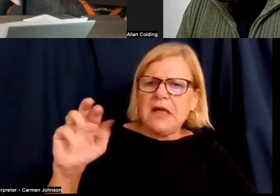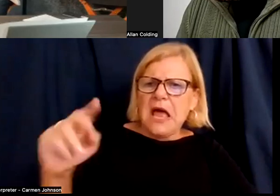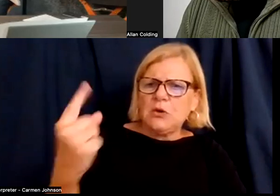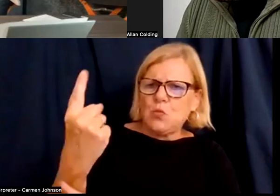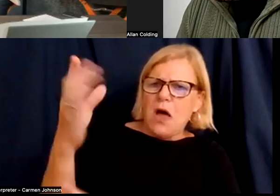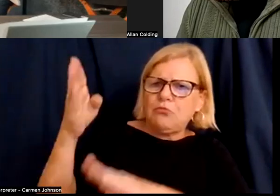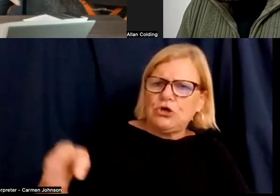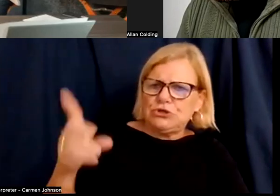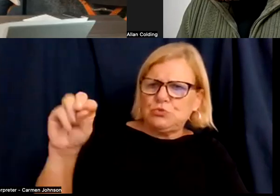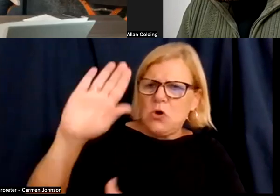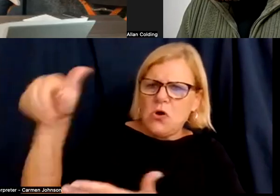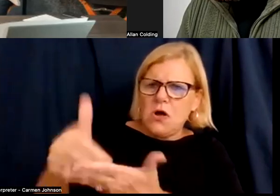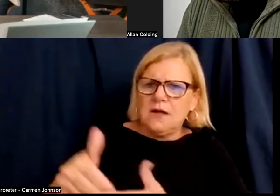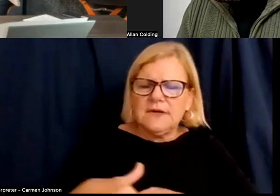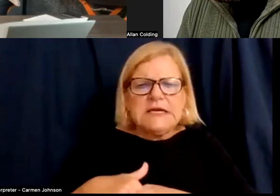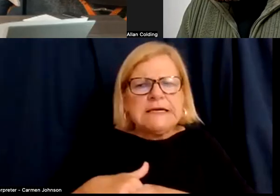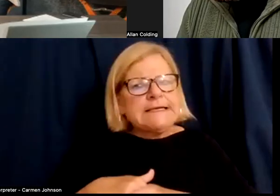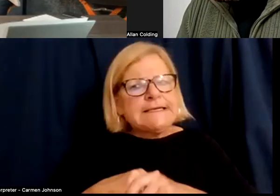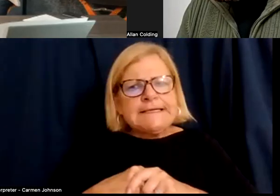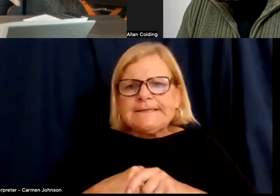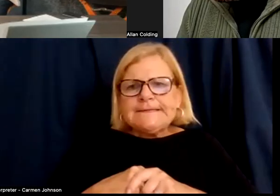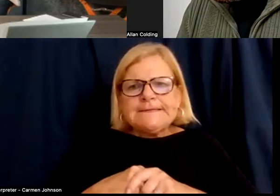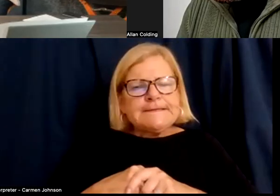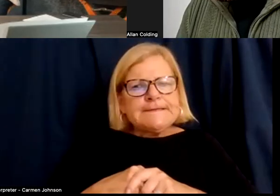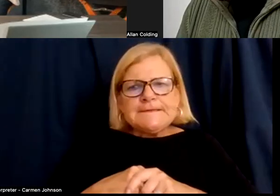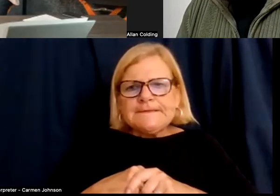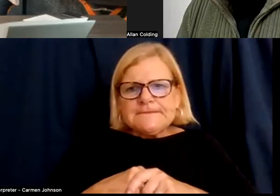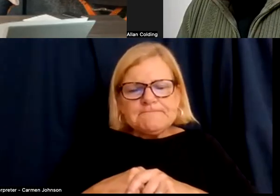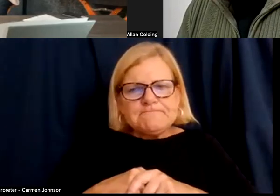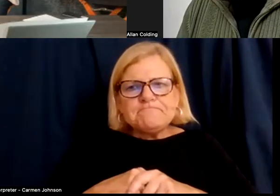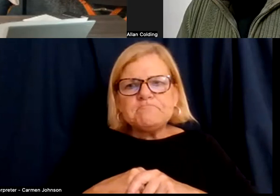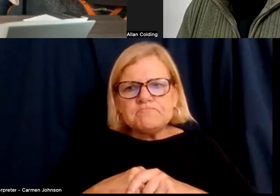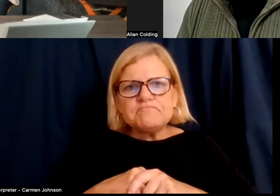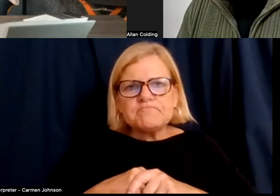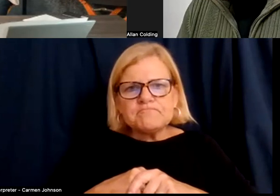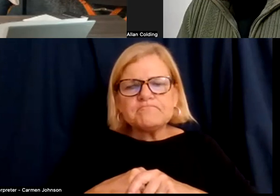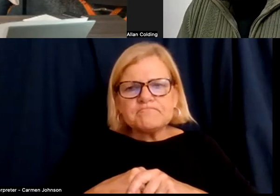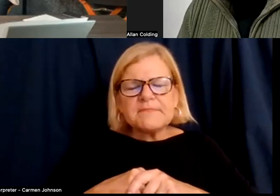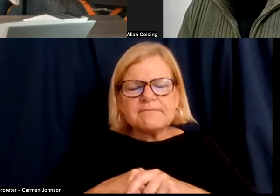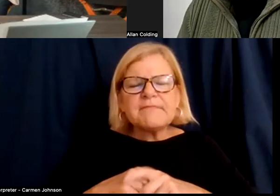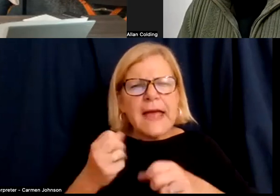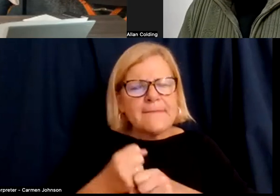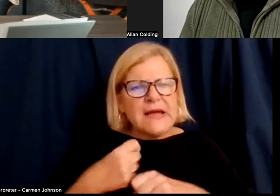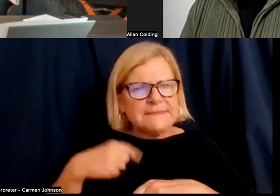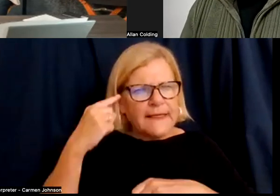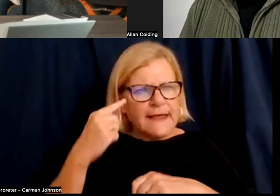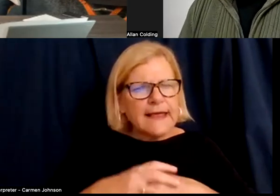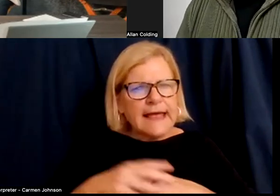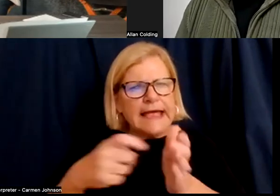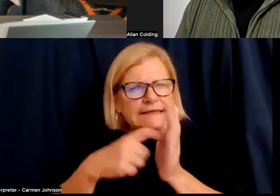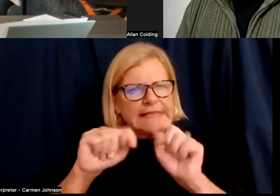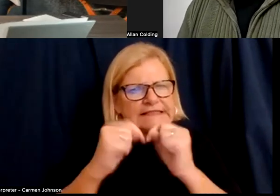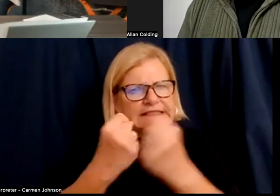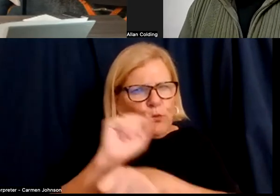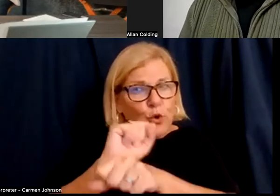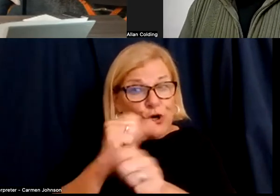person can do it all on their own, right? It reminds me of it takes teamwork to make the